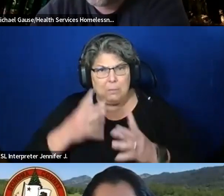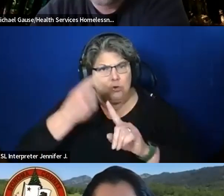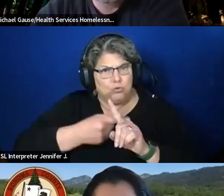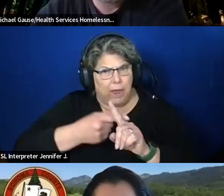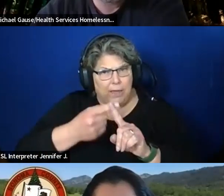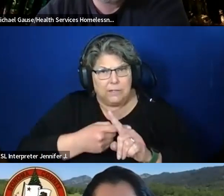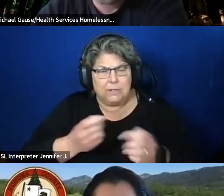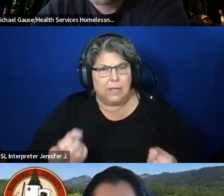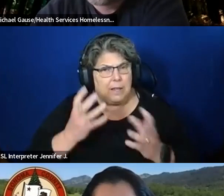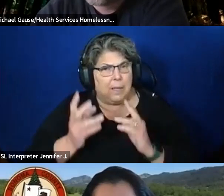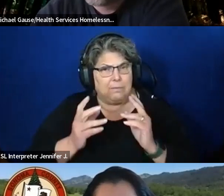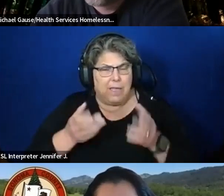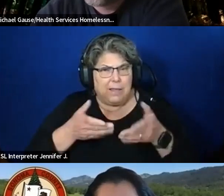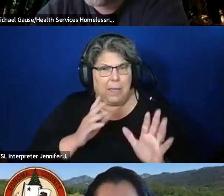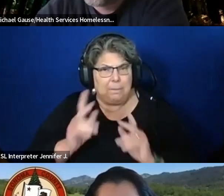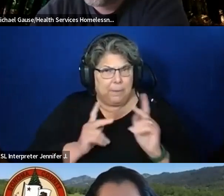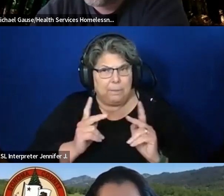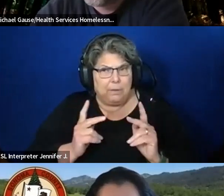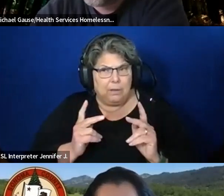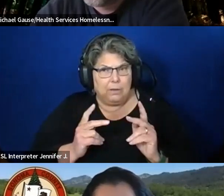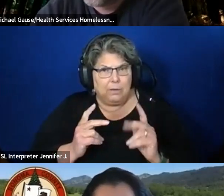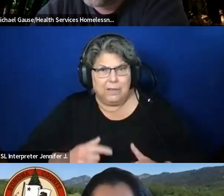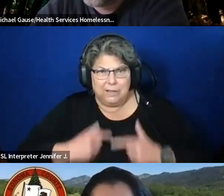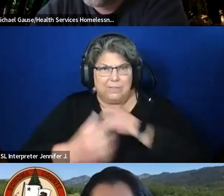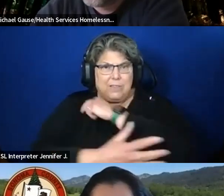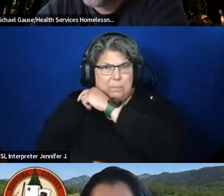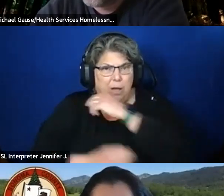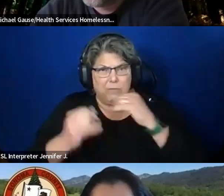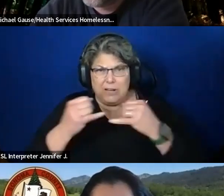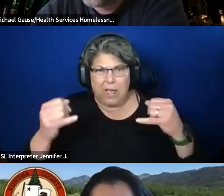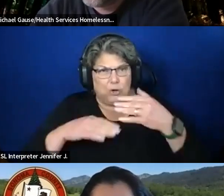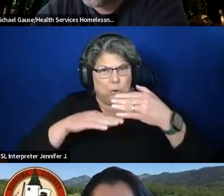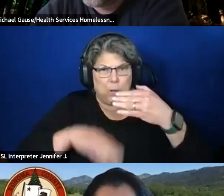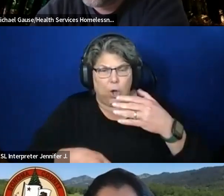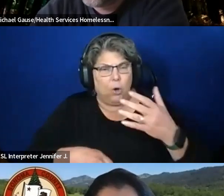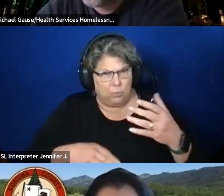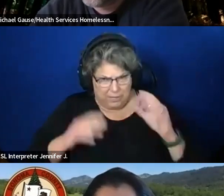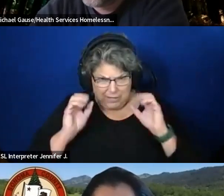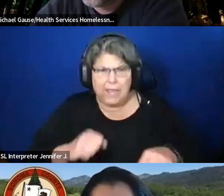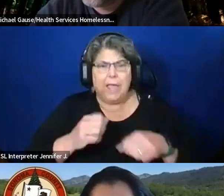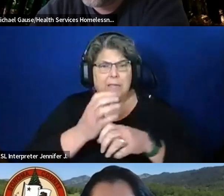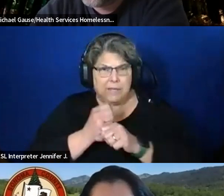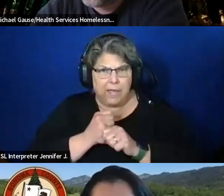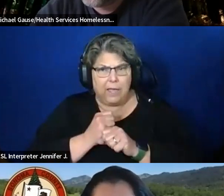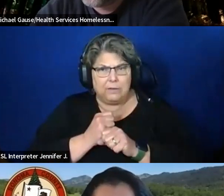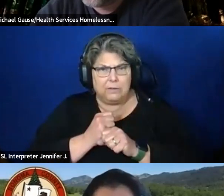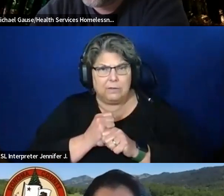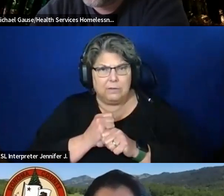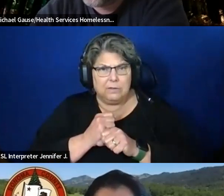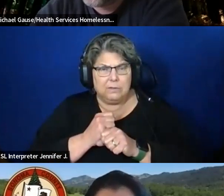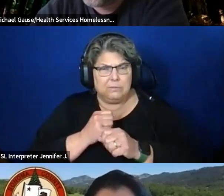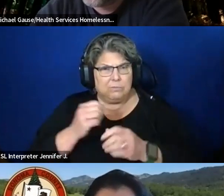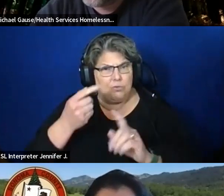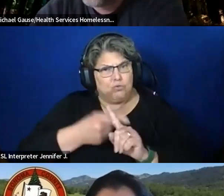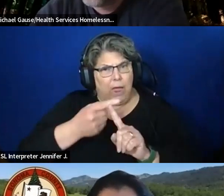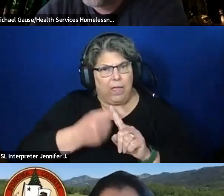individuals who live at the poverty line or below to be able to get basically rents